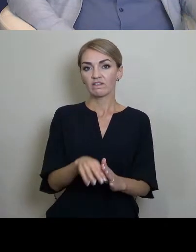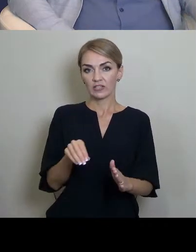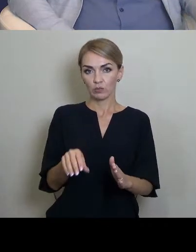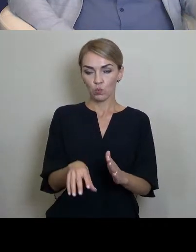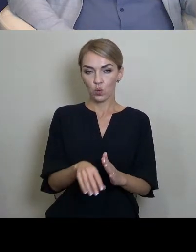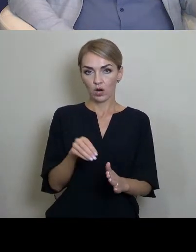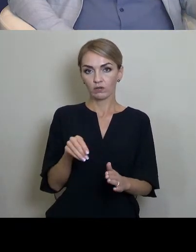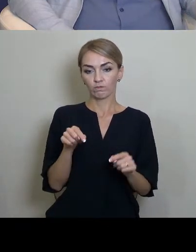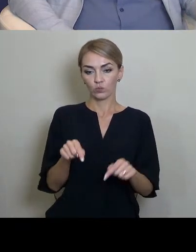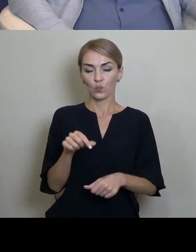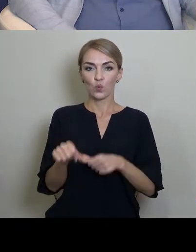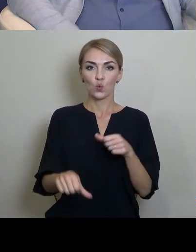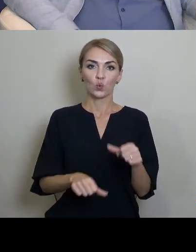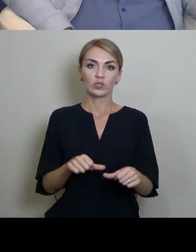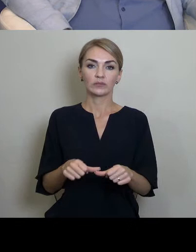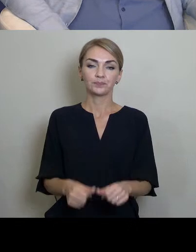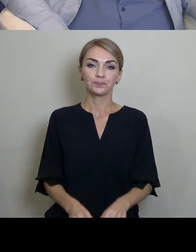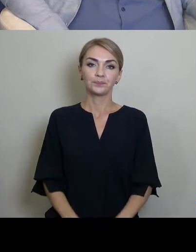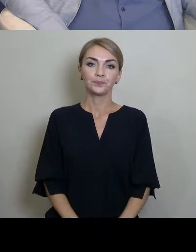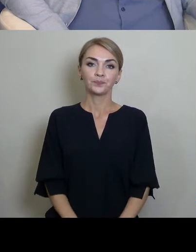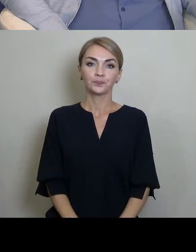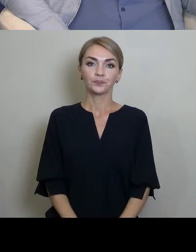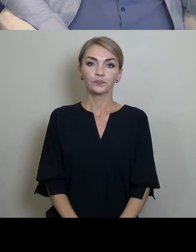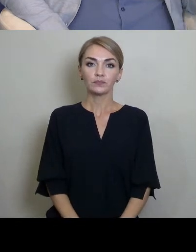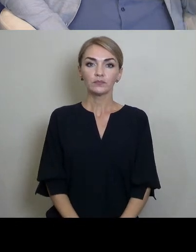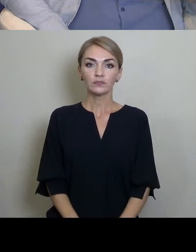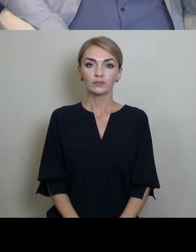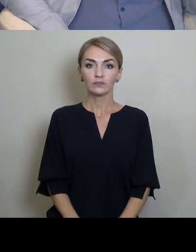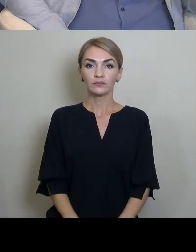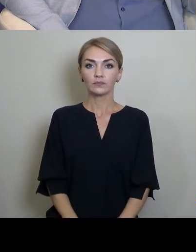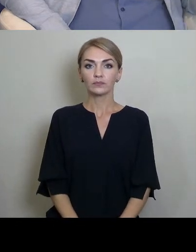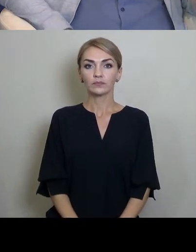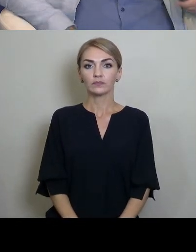The systems that are going to be used at the local elections this year.